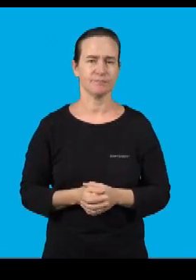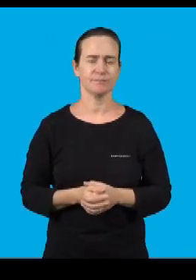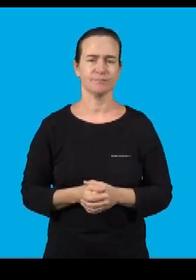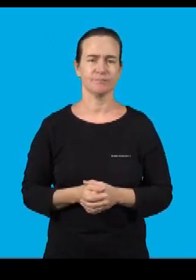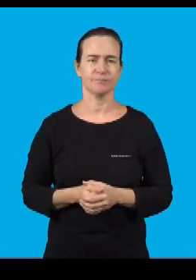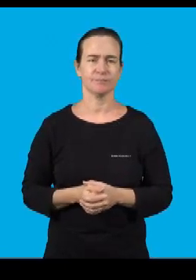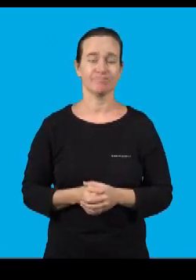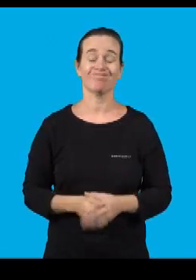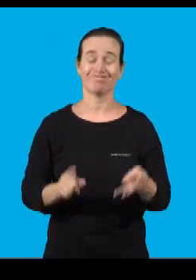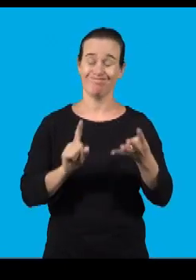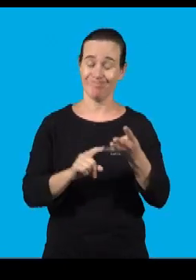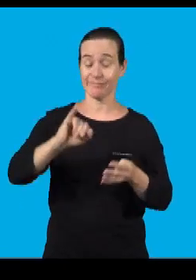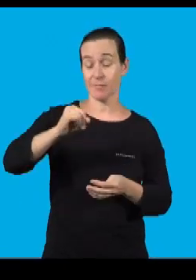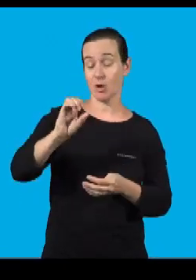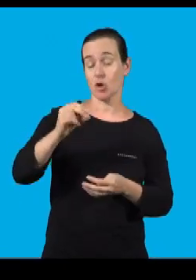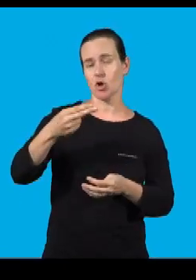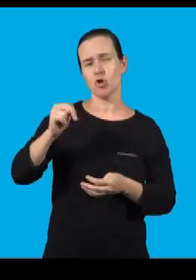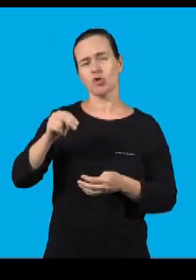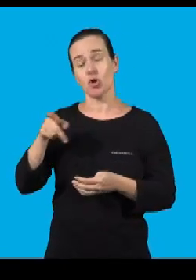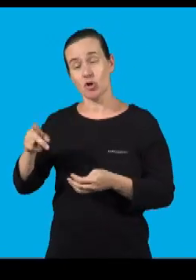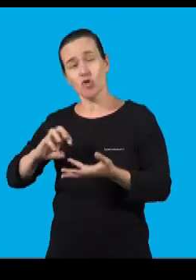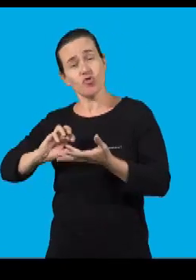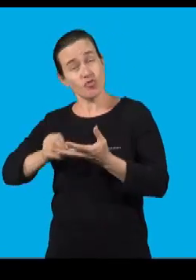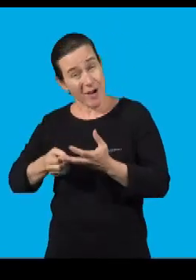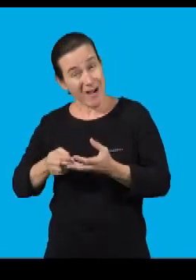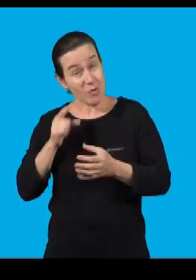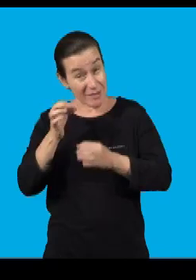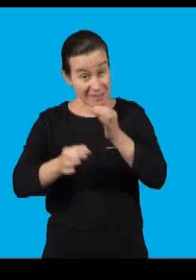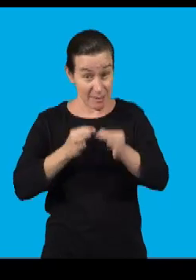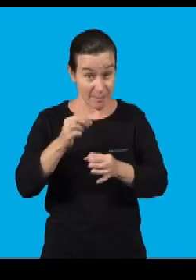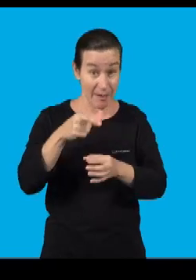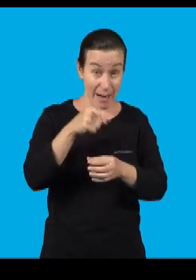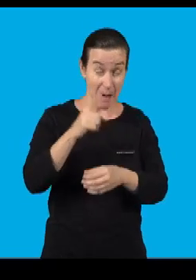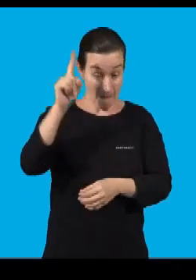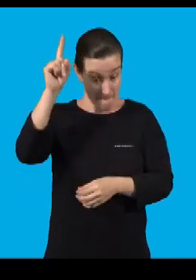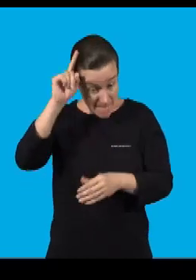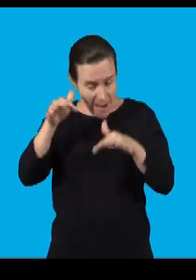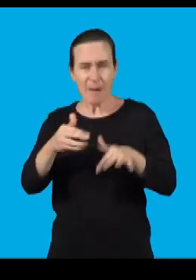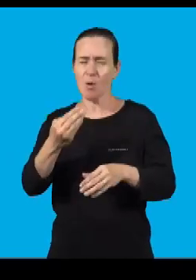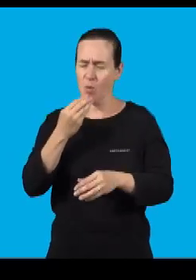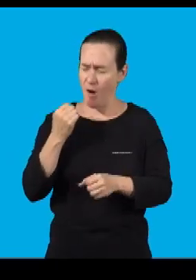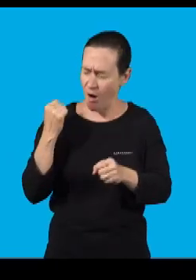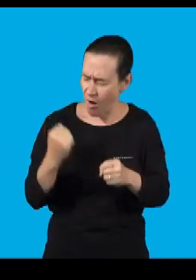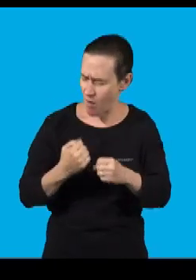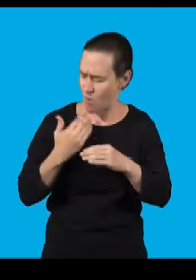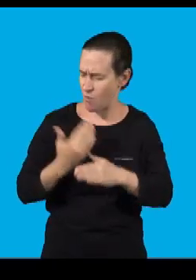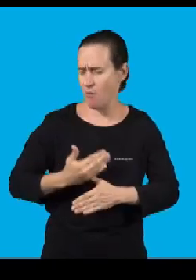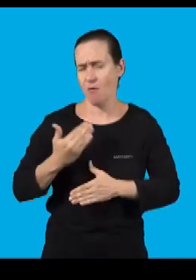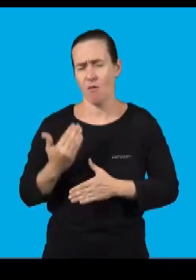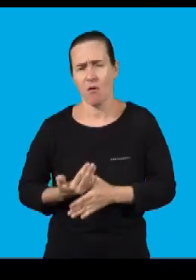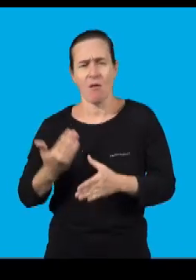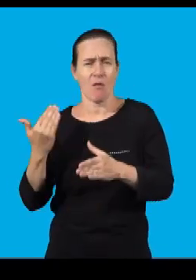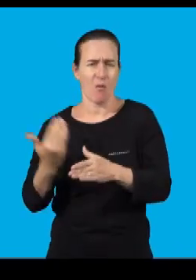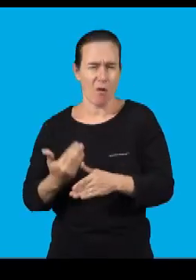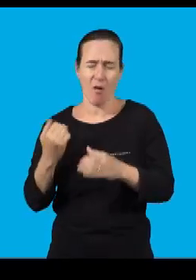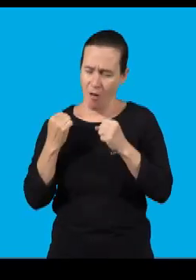us. John tries to convince Stephen and Msimangu that black people are the ones doing the hard labor, all right? They are doing